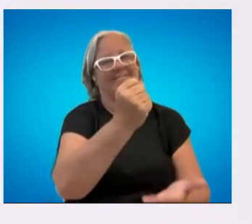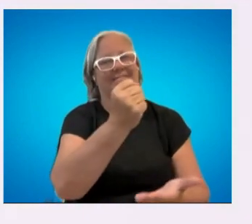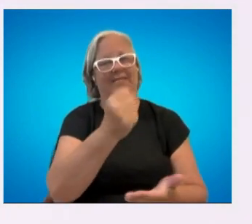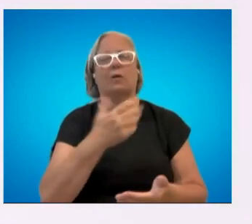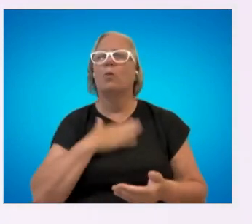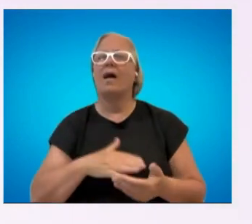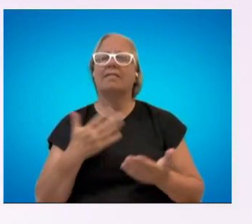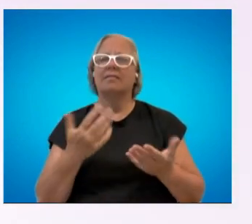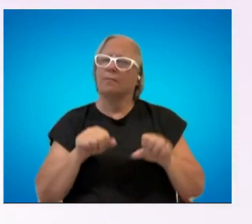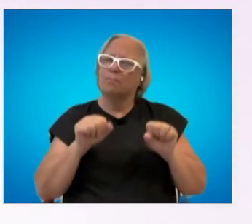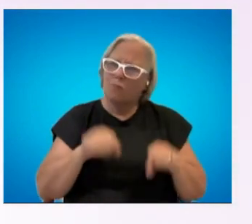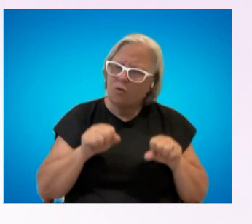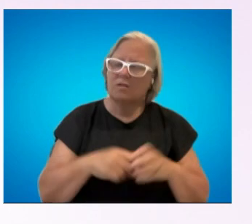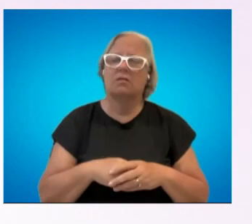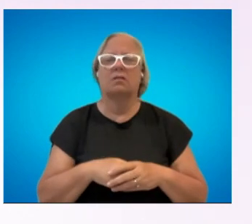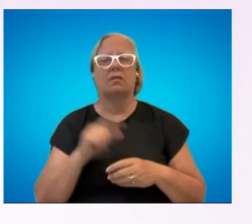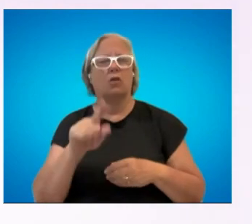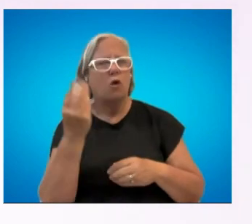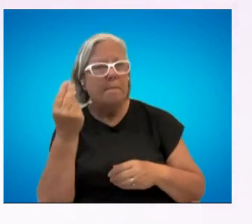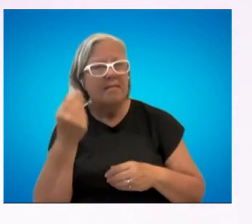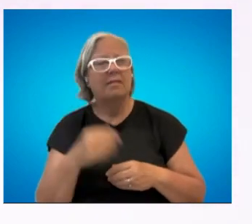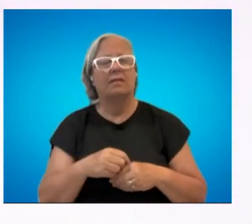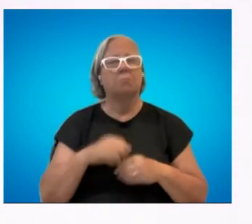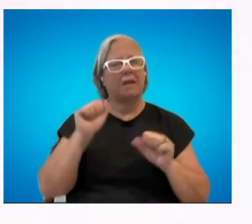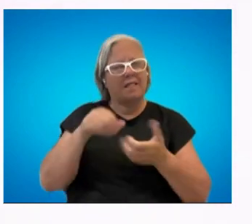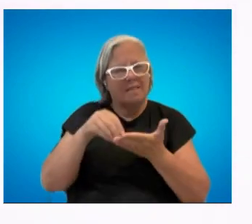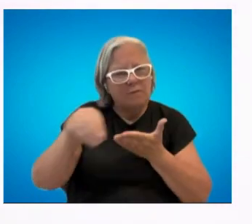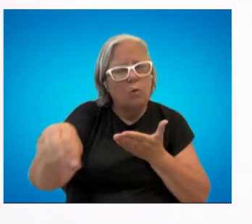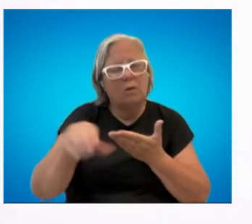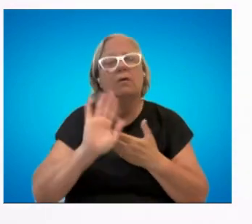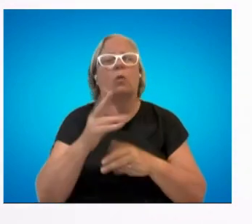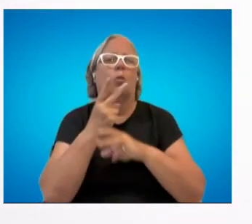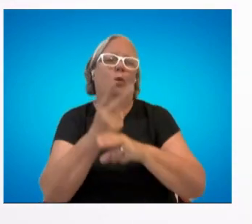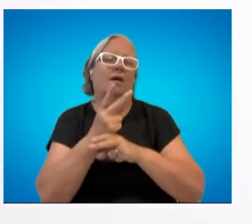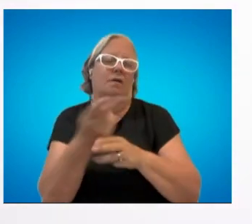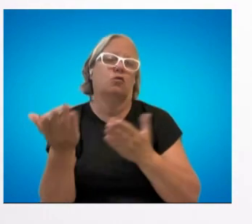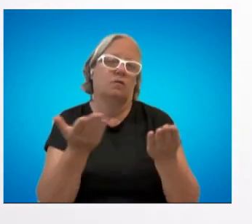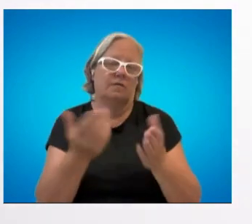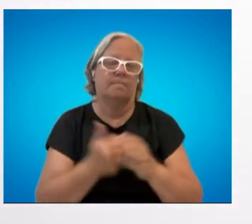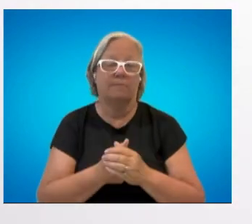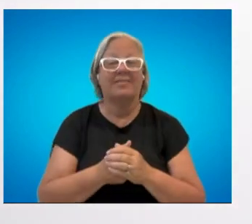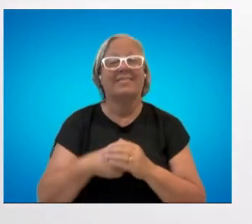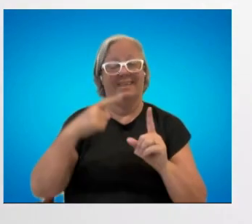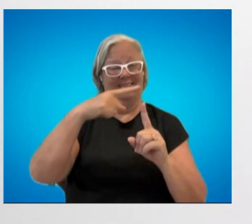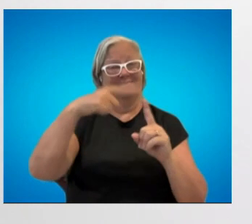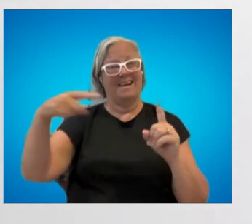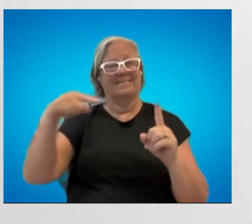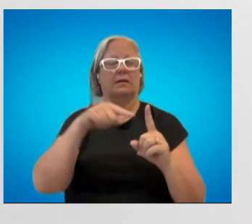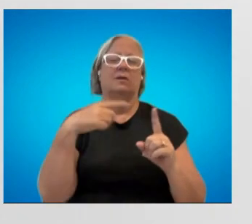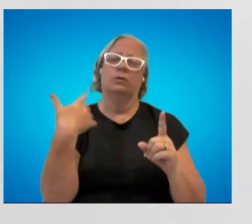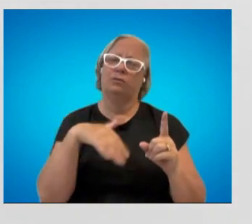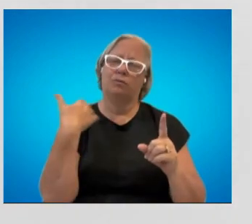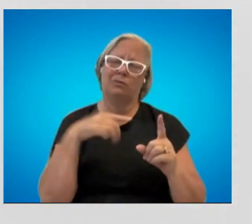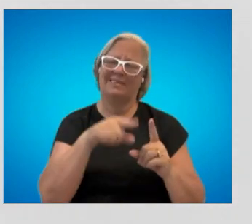care services. Data is very important. Let's collect EU-wide gender